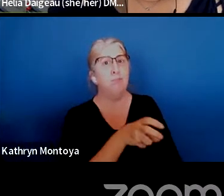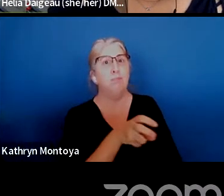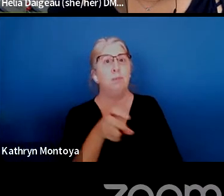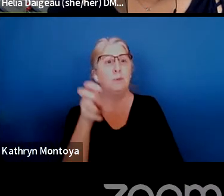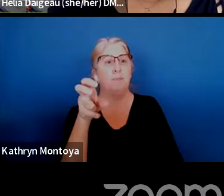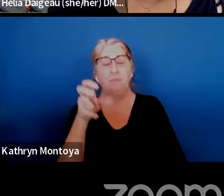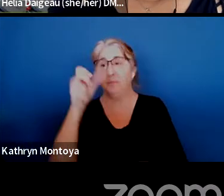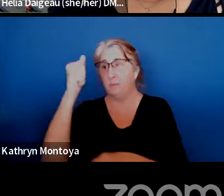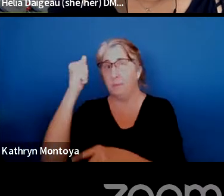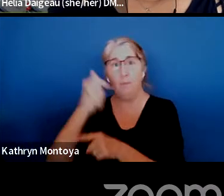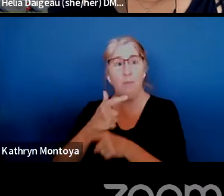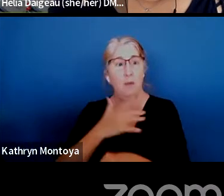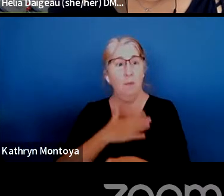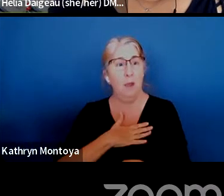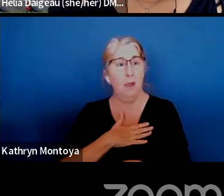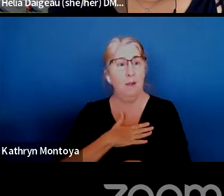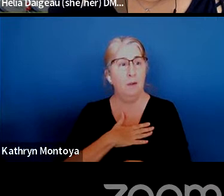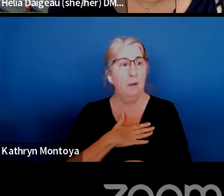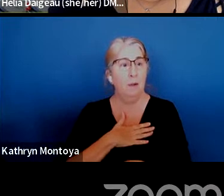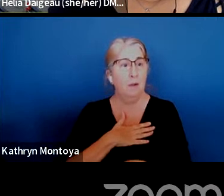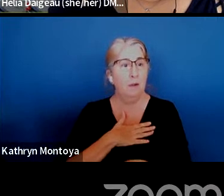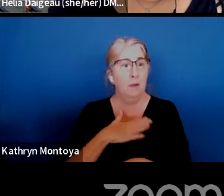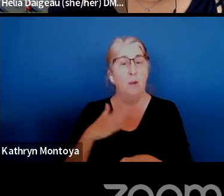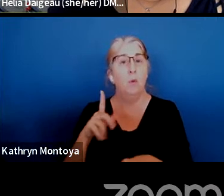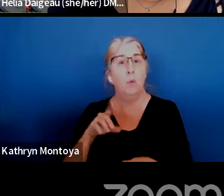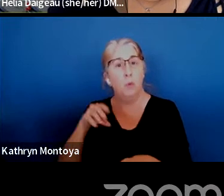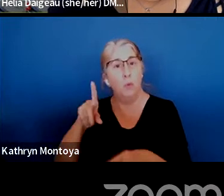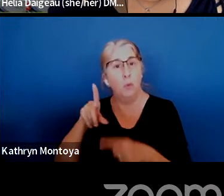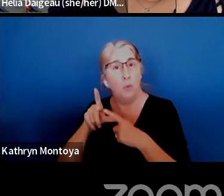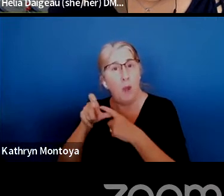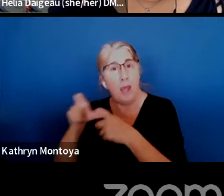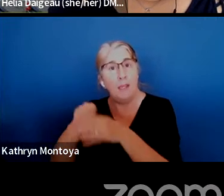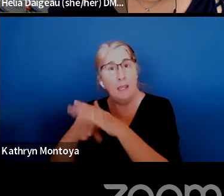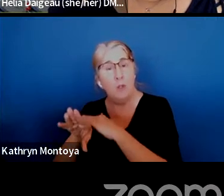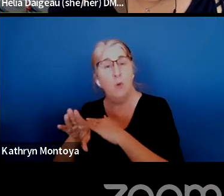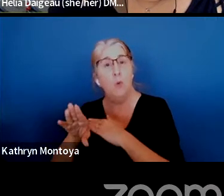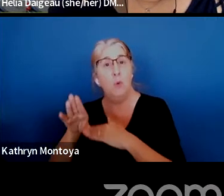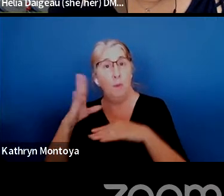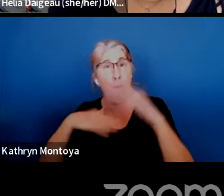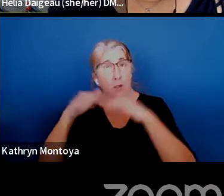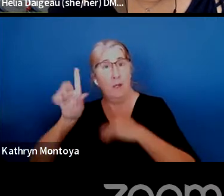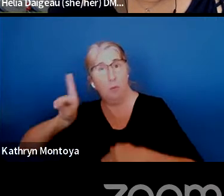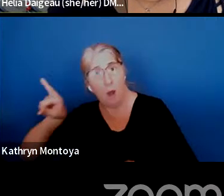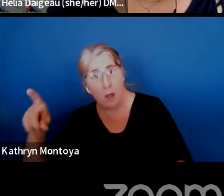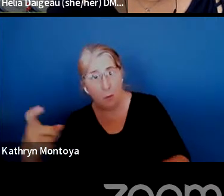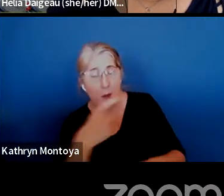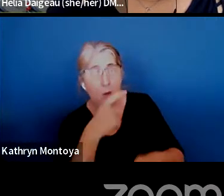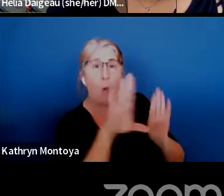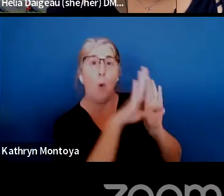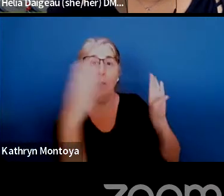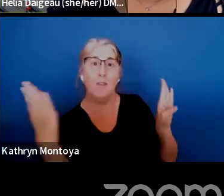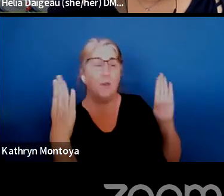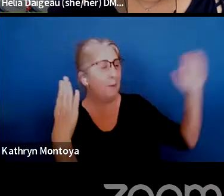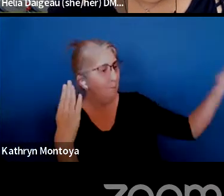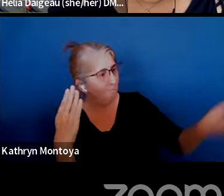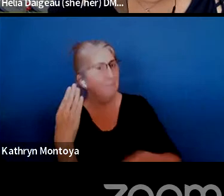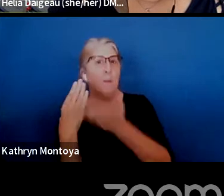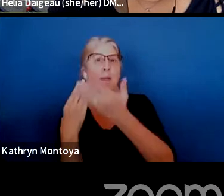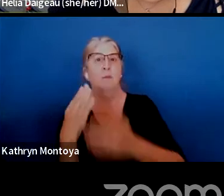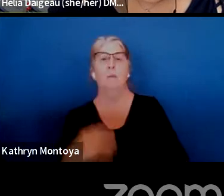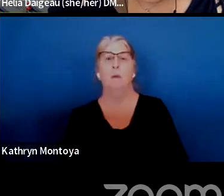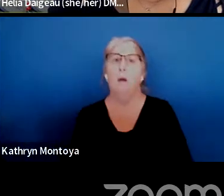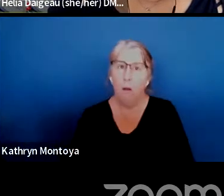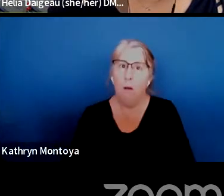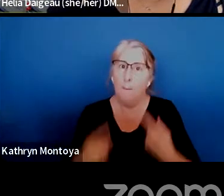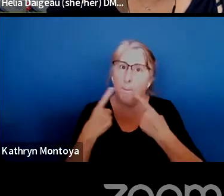my brother ran into the building and opened the doors and said, come in. And so I got to vote that day. But I